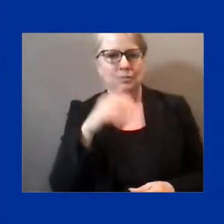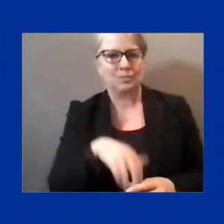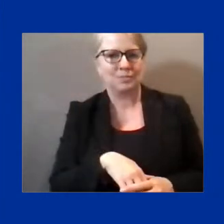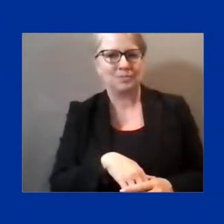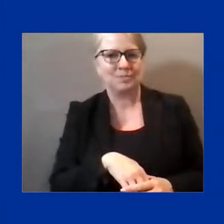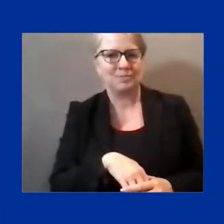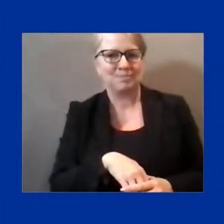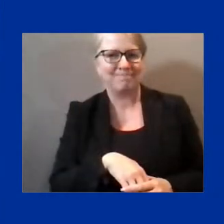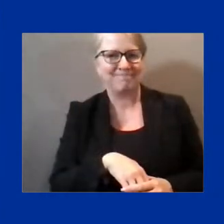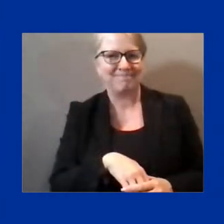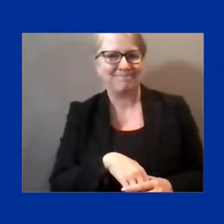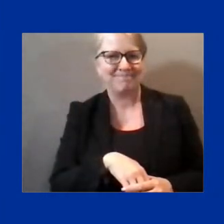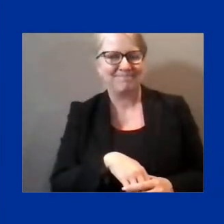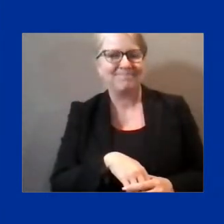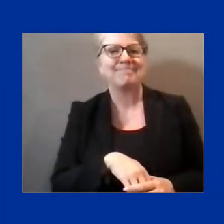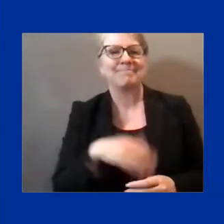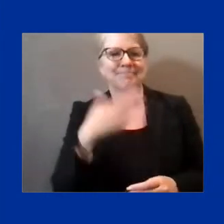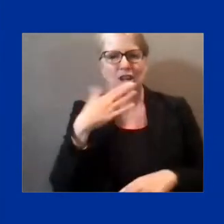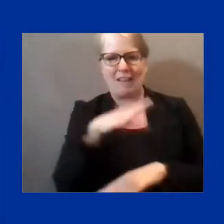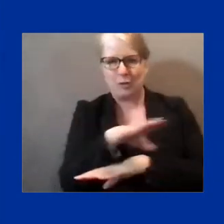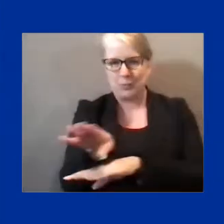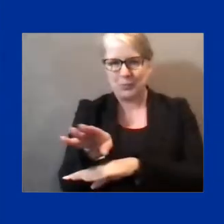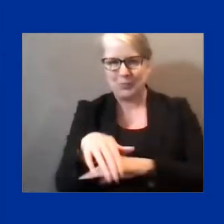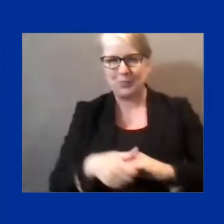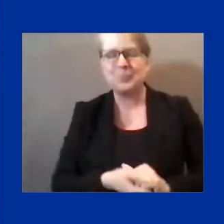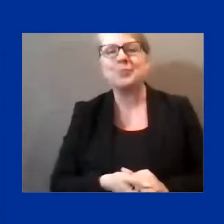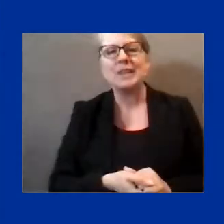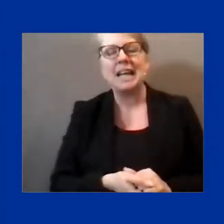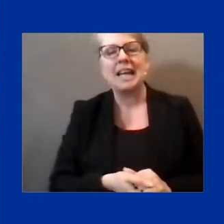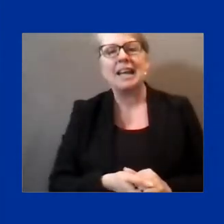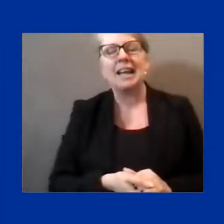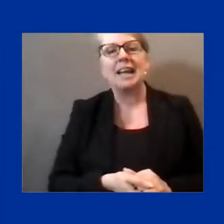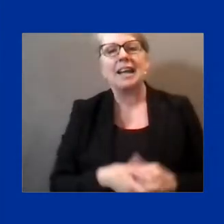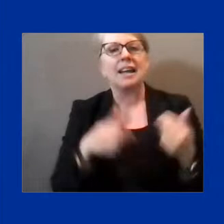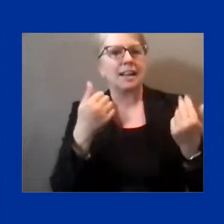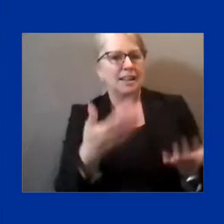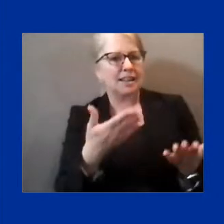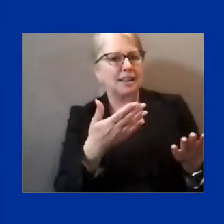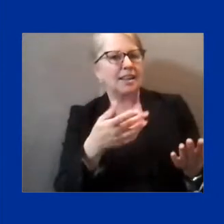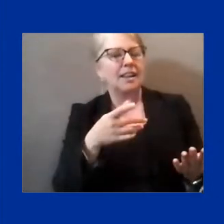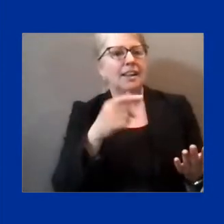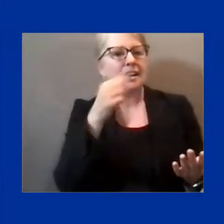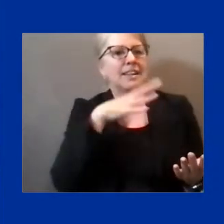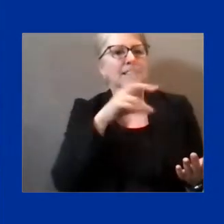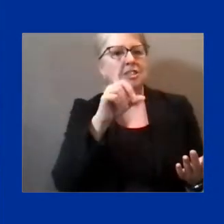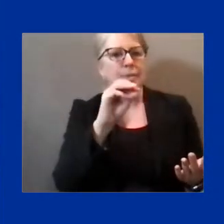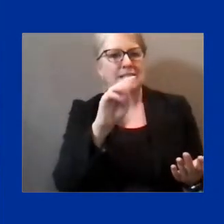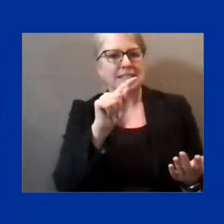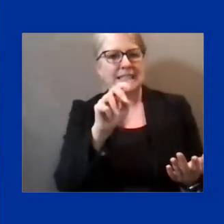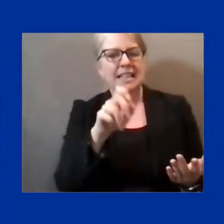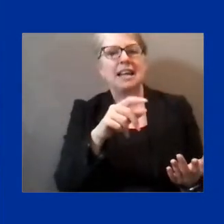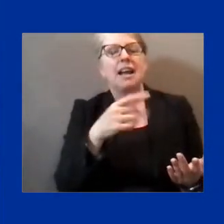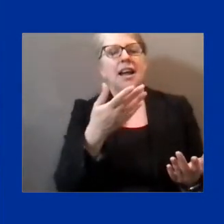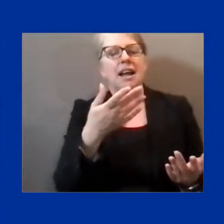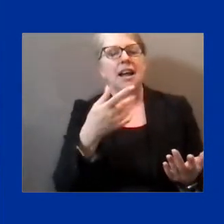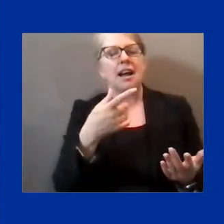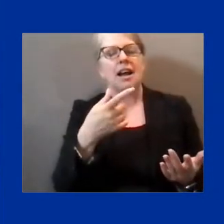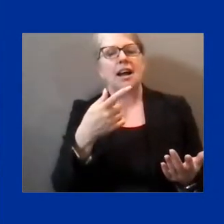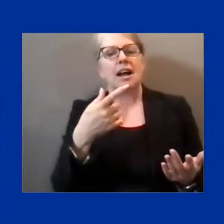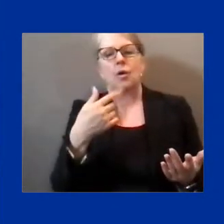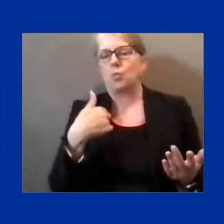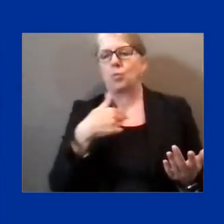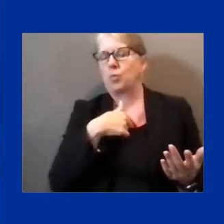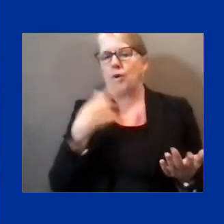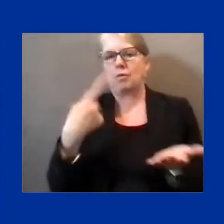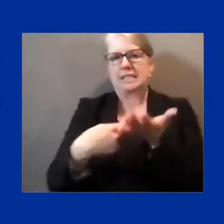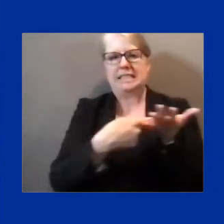There you go. Good afternoon, everyone. Mr. DeMonte, you know, we often talk about the race between vaccines